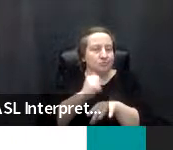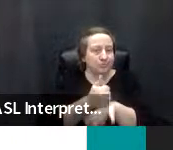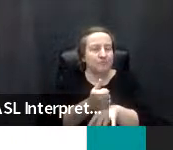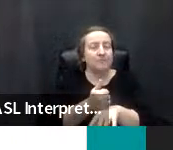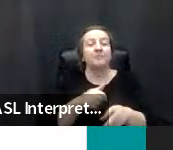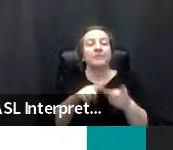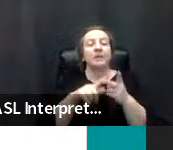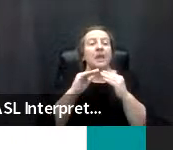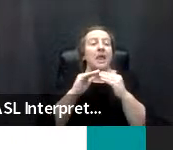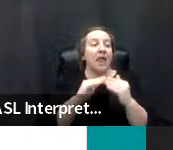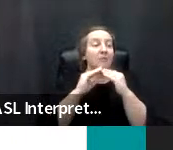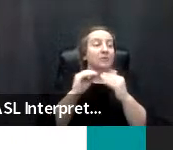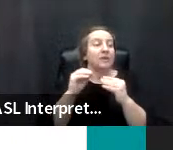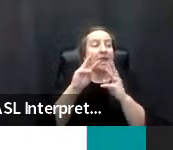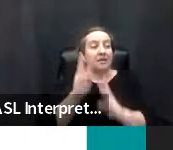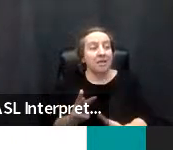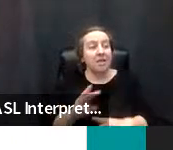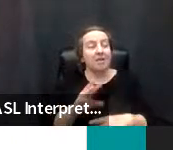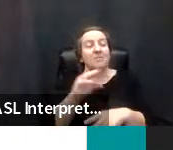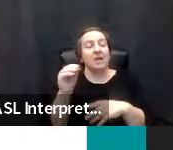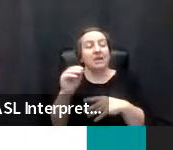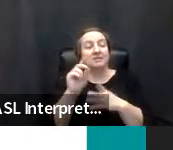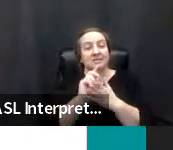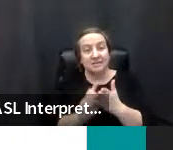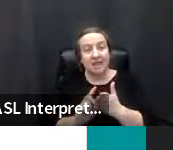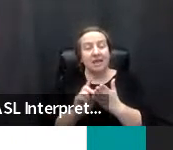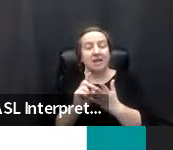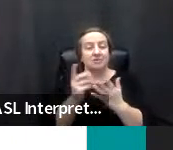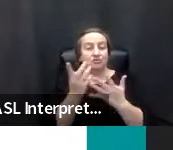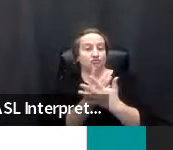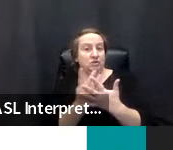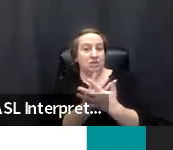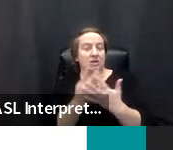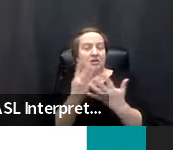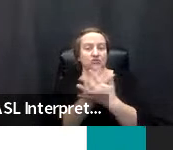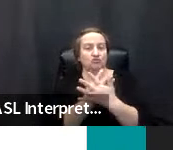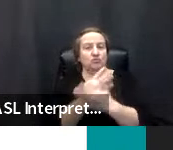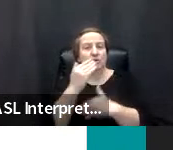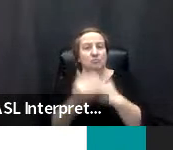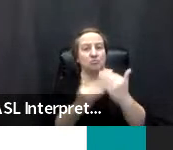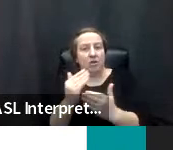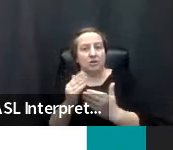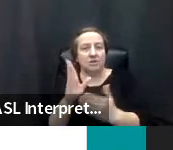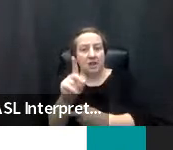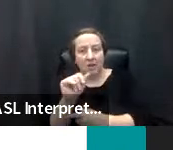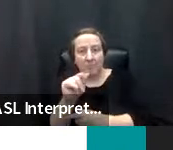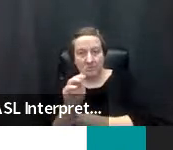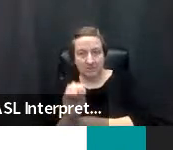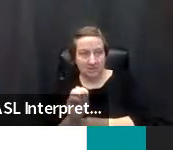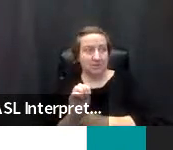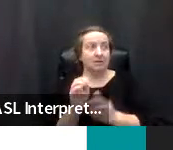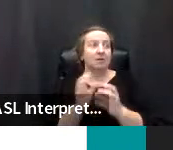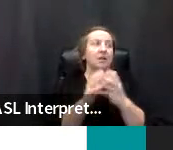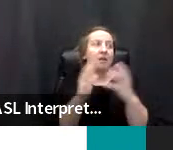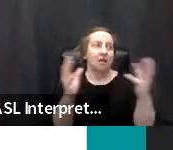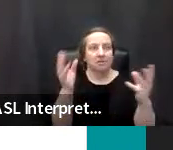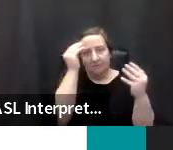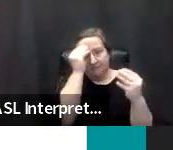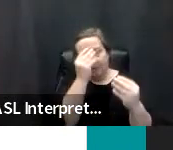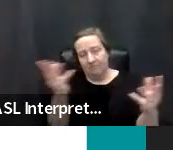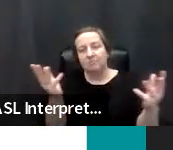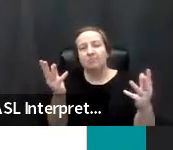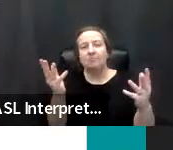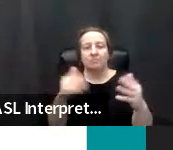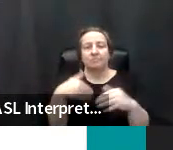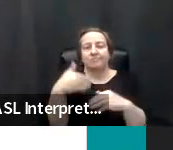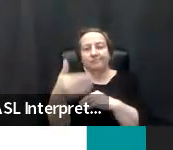have equity and climate and design screening and a screening process update. So lots of material at